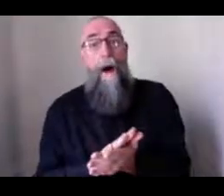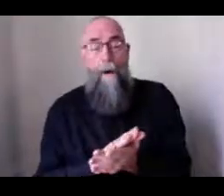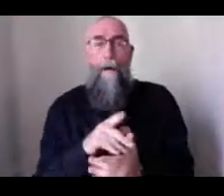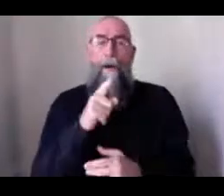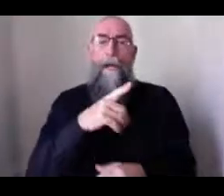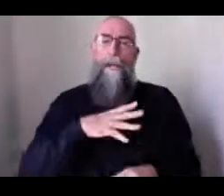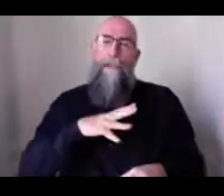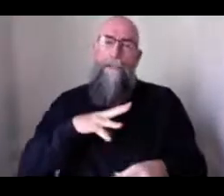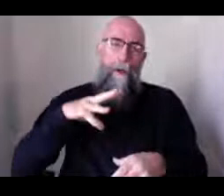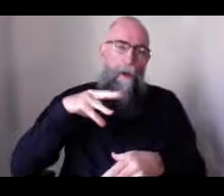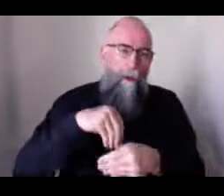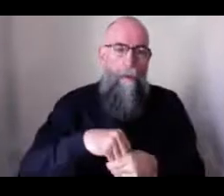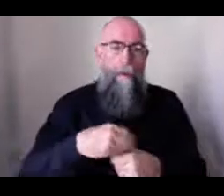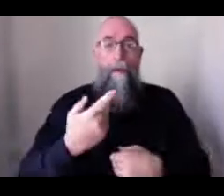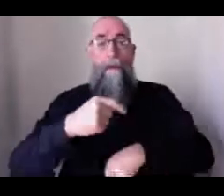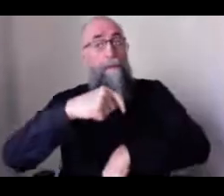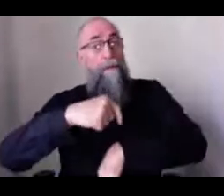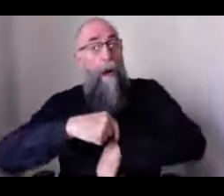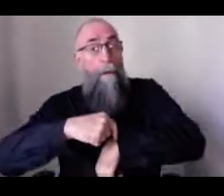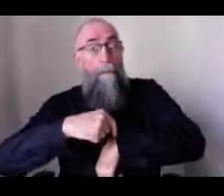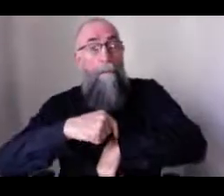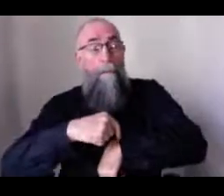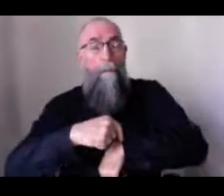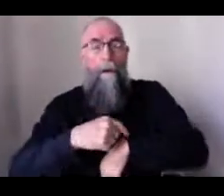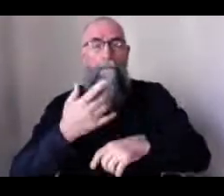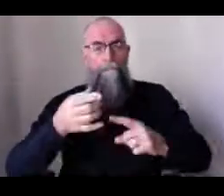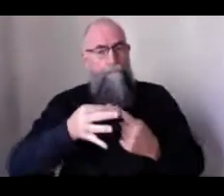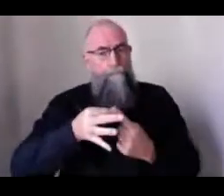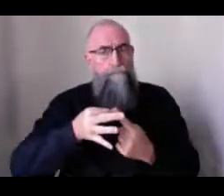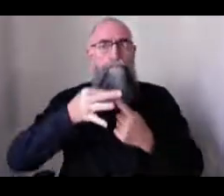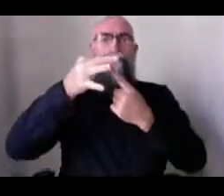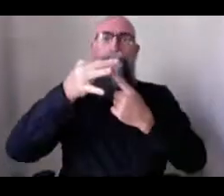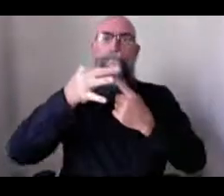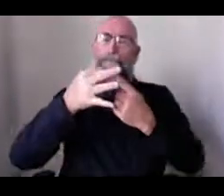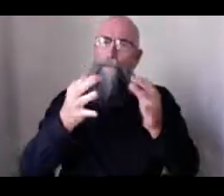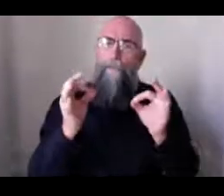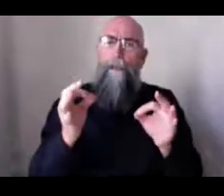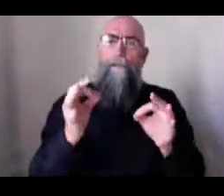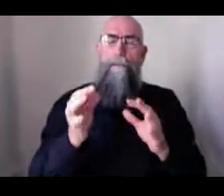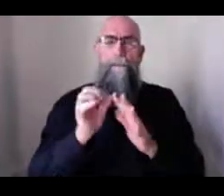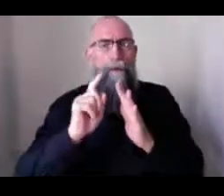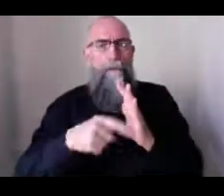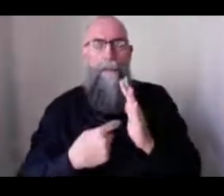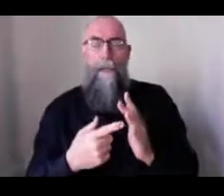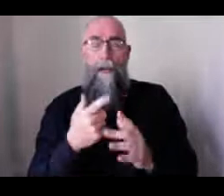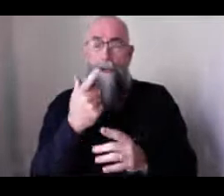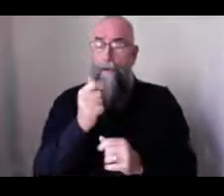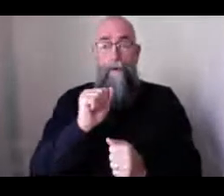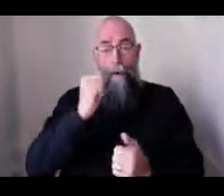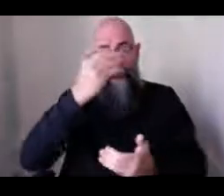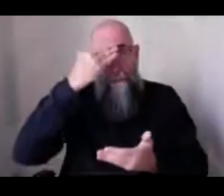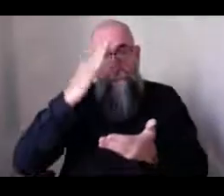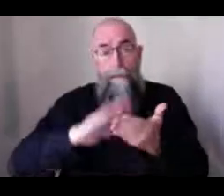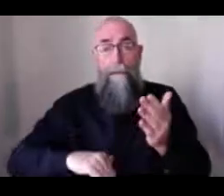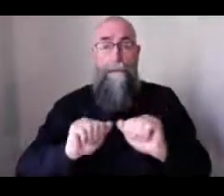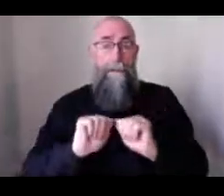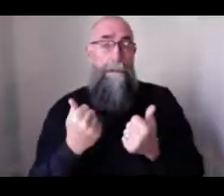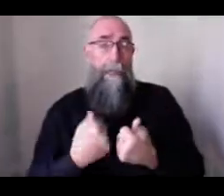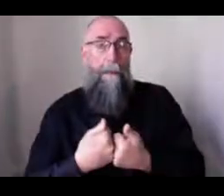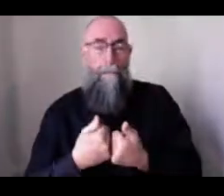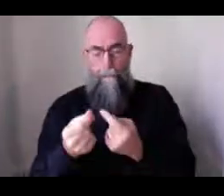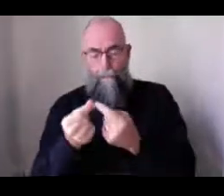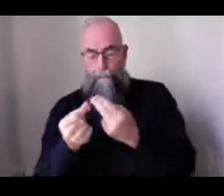about the timeliness of the project, the uniqueness of your project, the experience of your artists, creatives, and arts and cultural workers. So